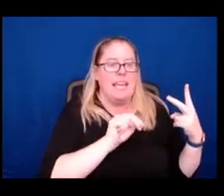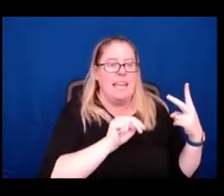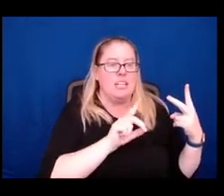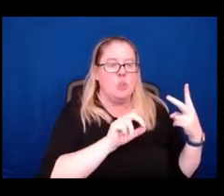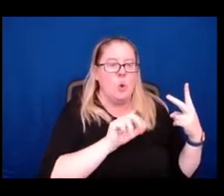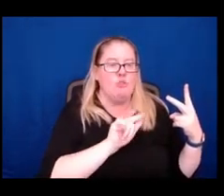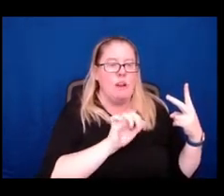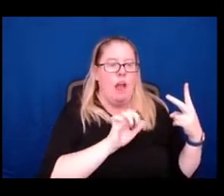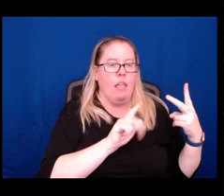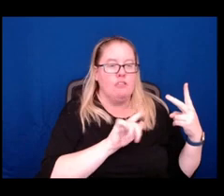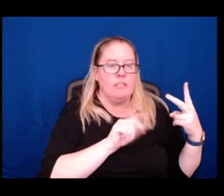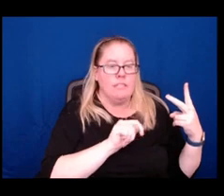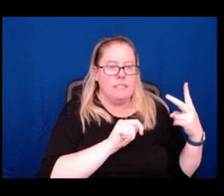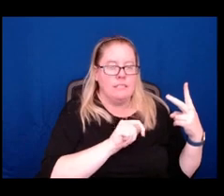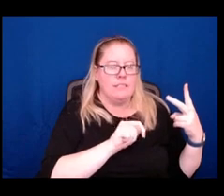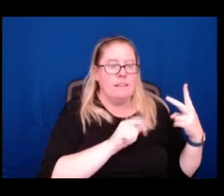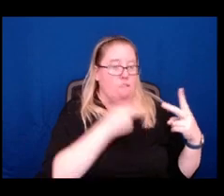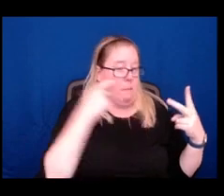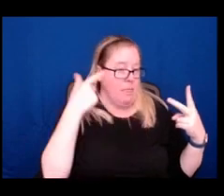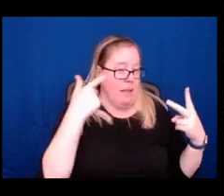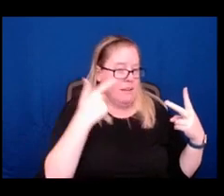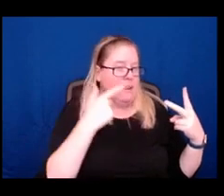very closely for like 15 years.